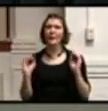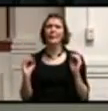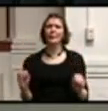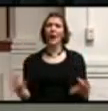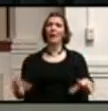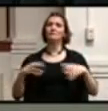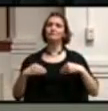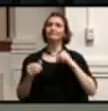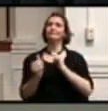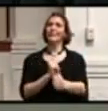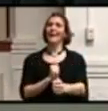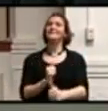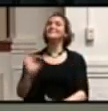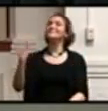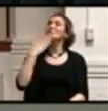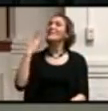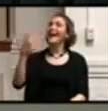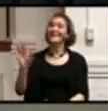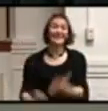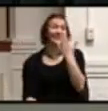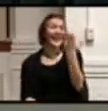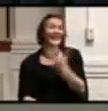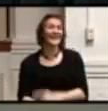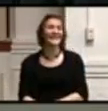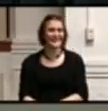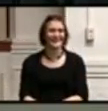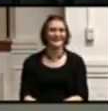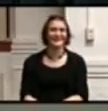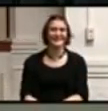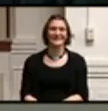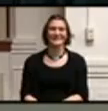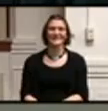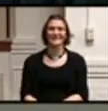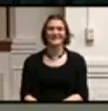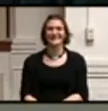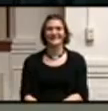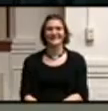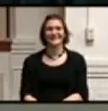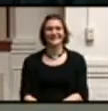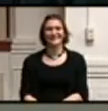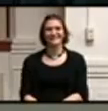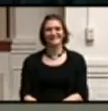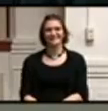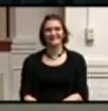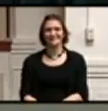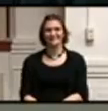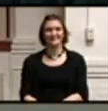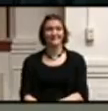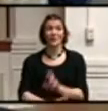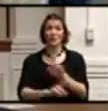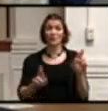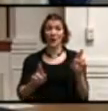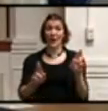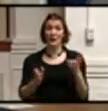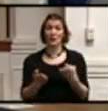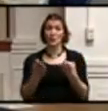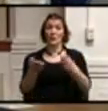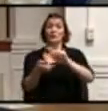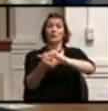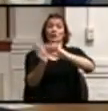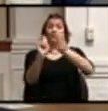That carries 5-0. Good luck, Dorothy. Thank you. Excellent. Thanks for coming. Thanks. I guess we're ready for a motion